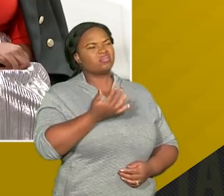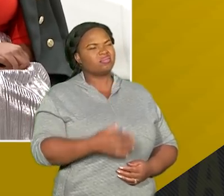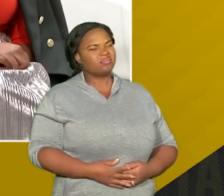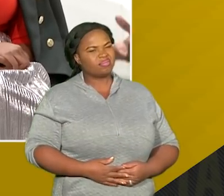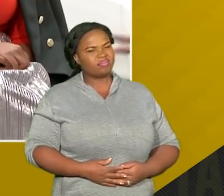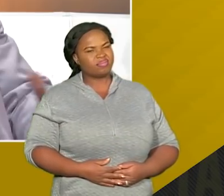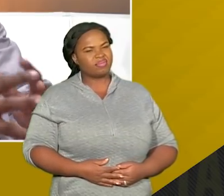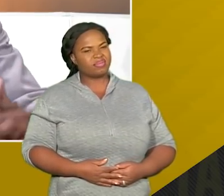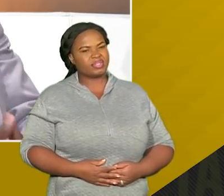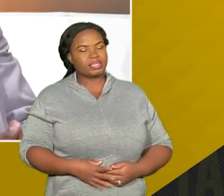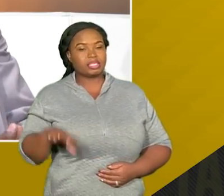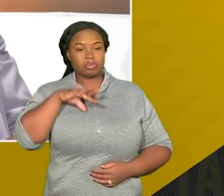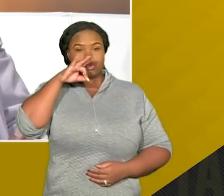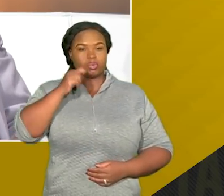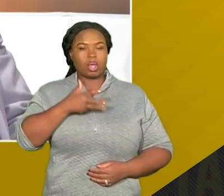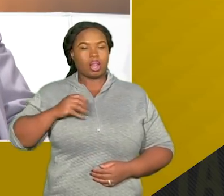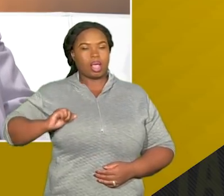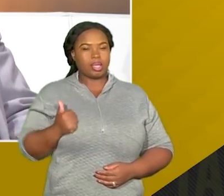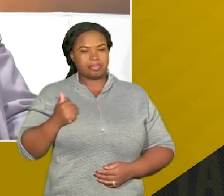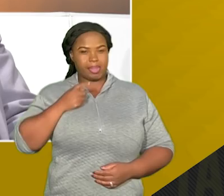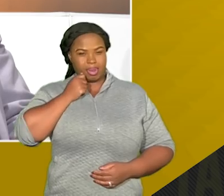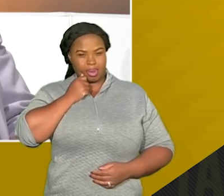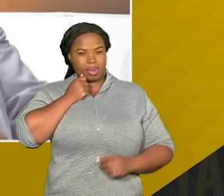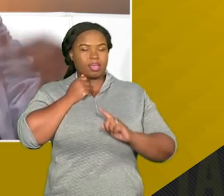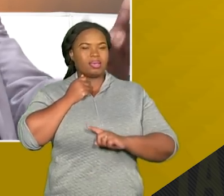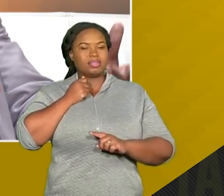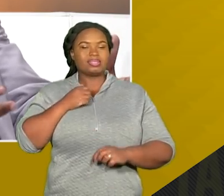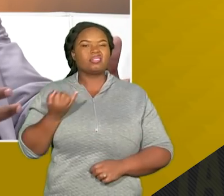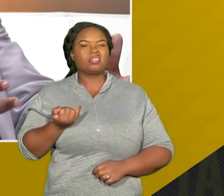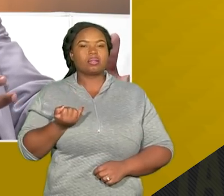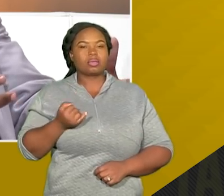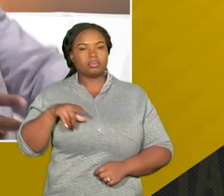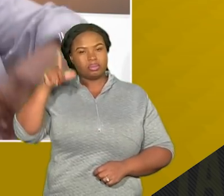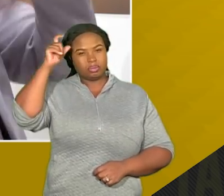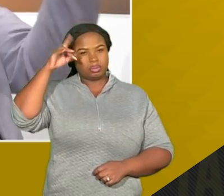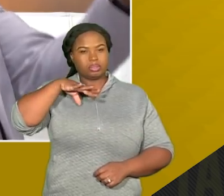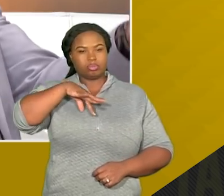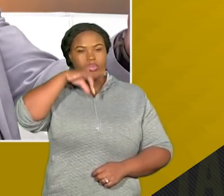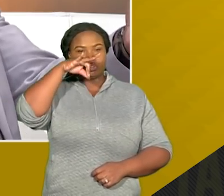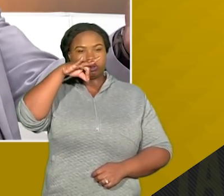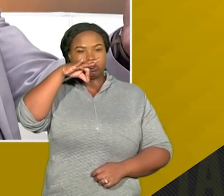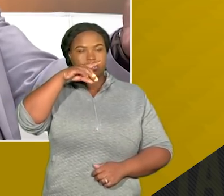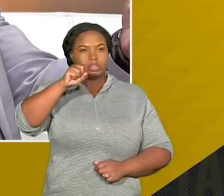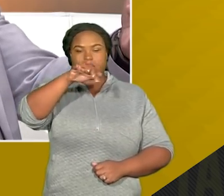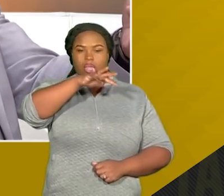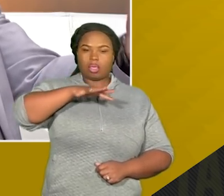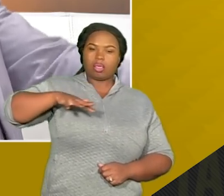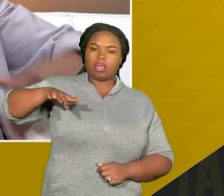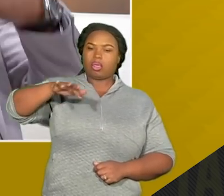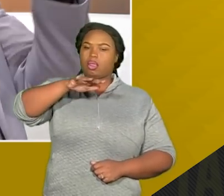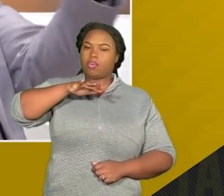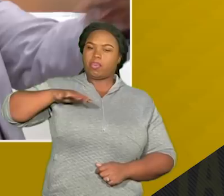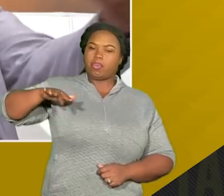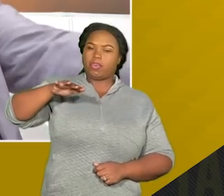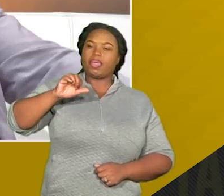Ama spiritual husband, Mthiya, ile mimoya eba semkhathini